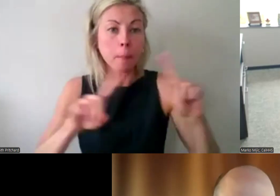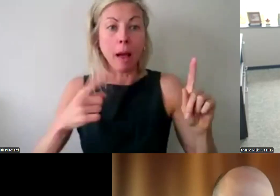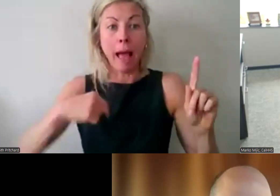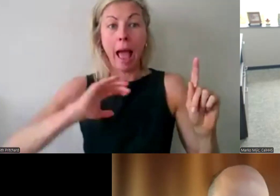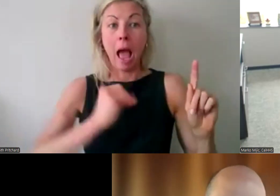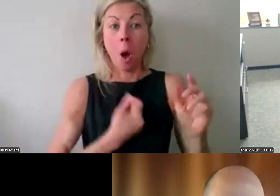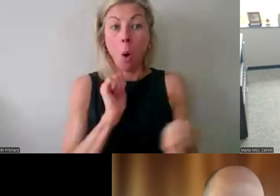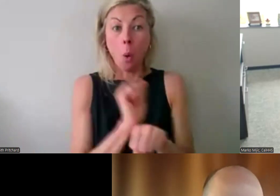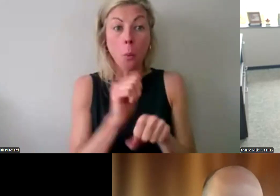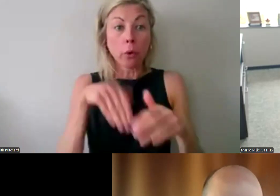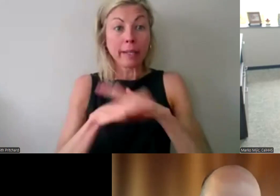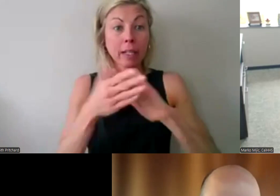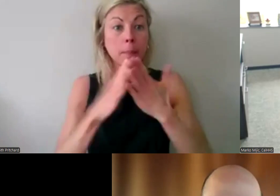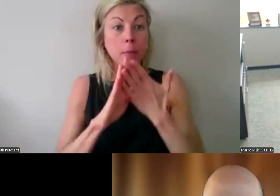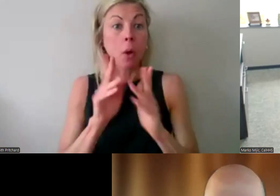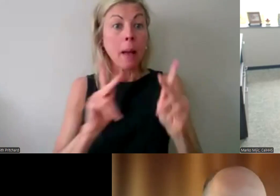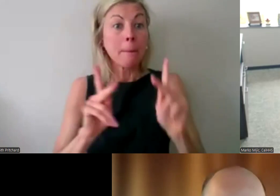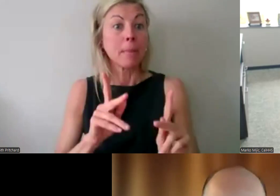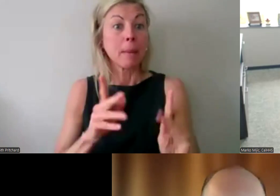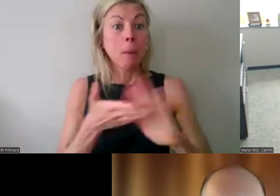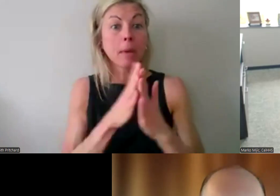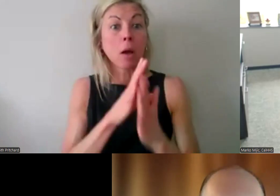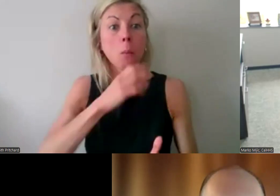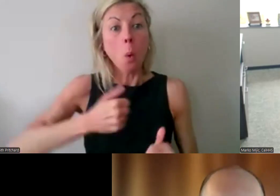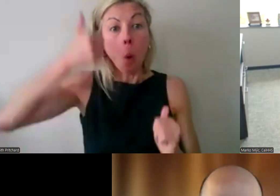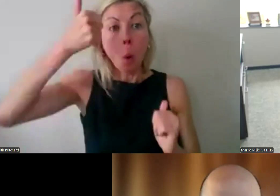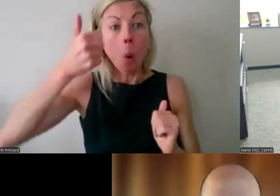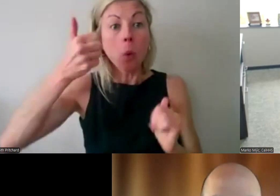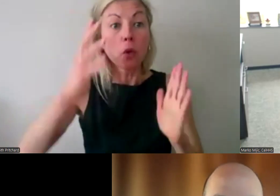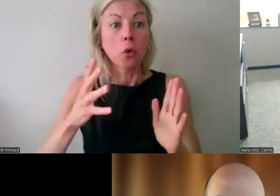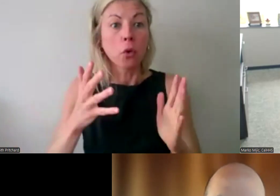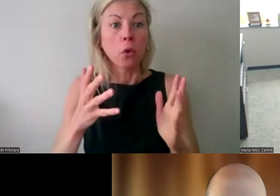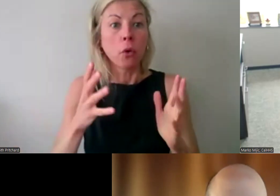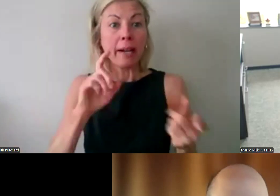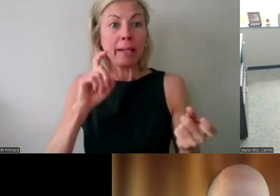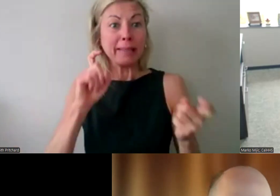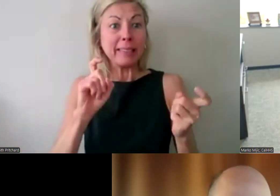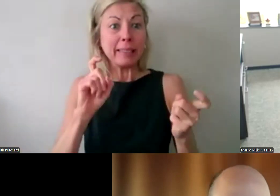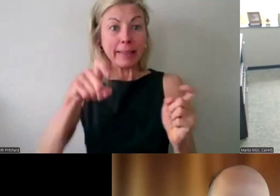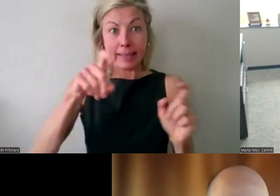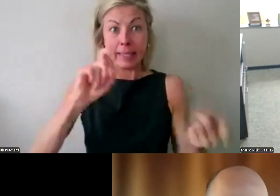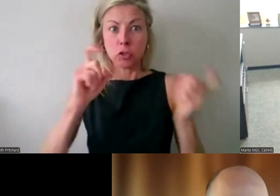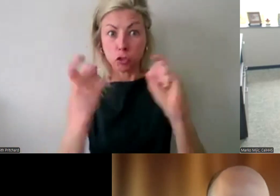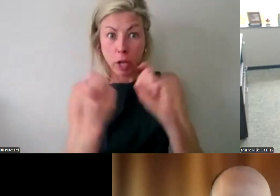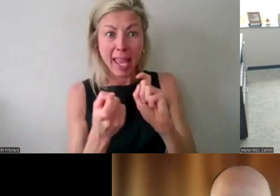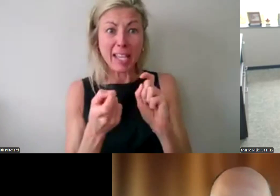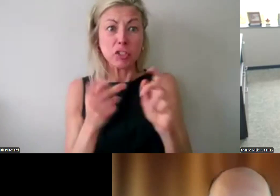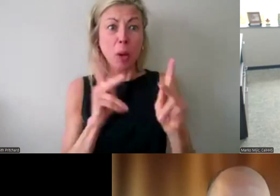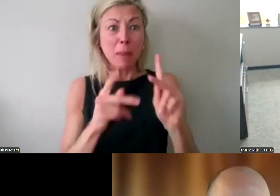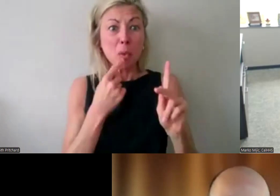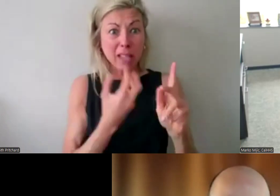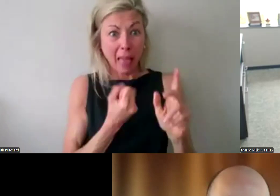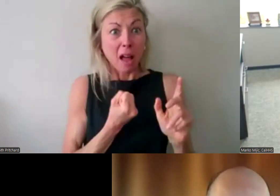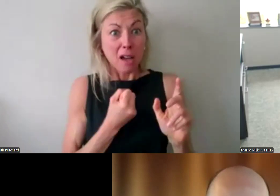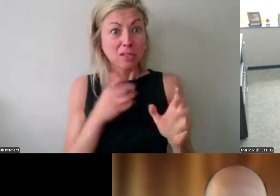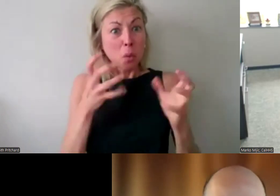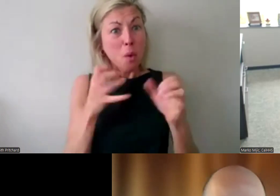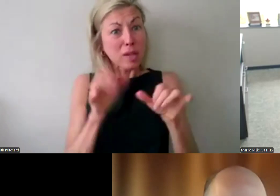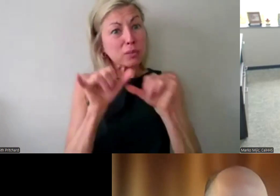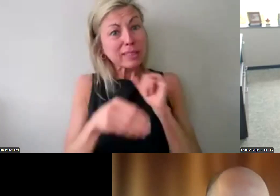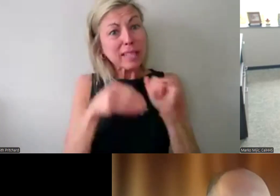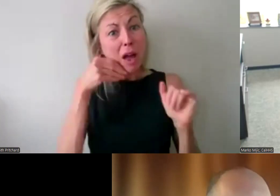people get older and their needs change, they tell us they want to stay home. And so that's why we often use the concept of home and home